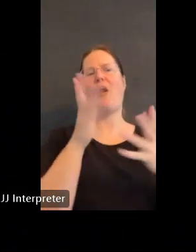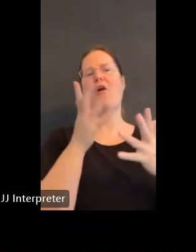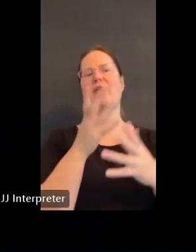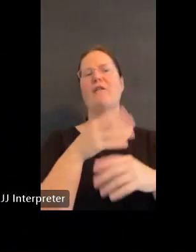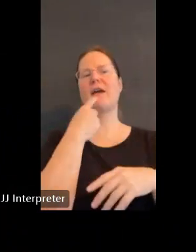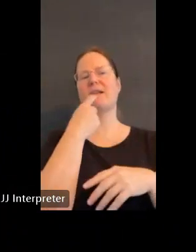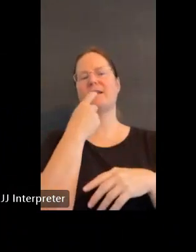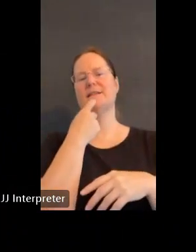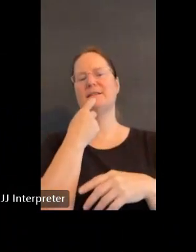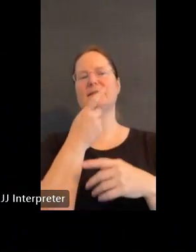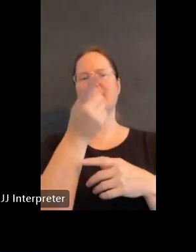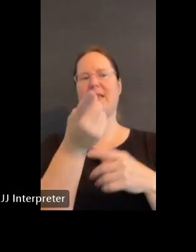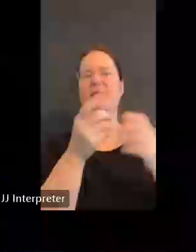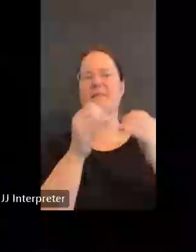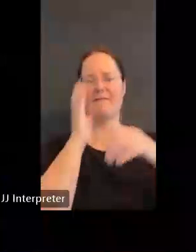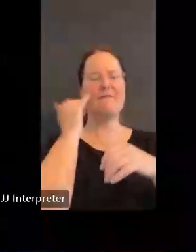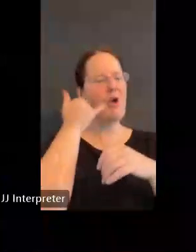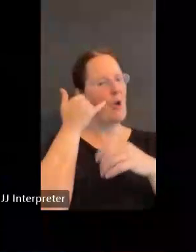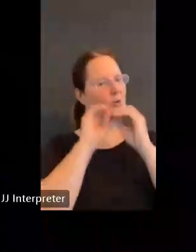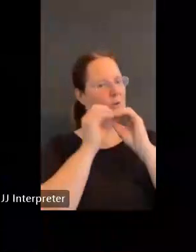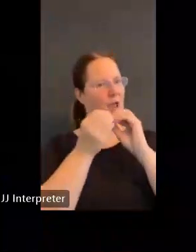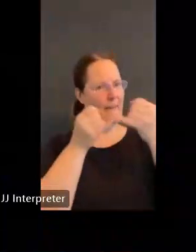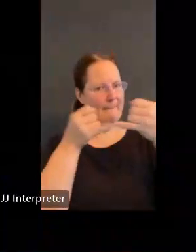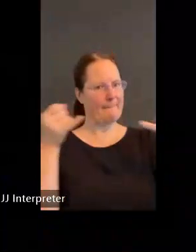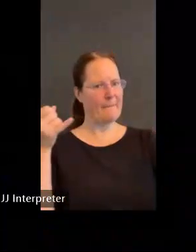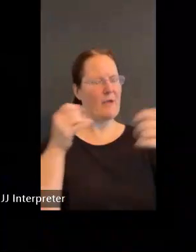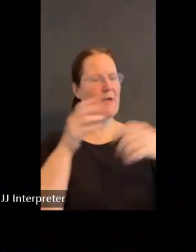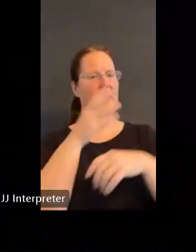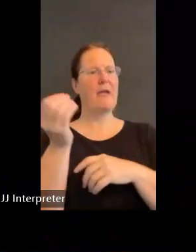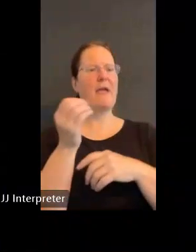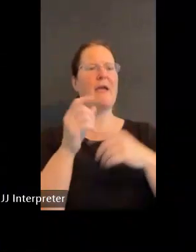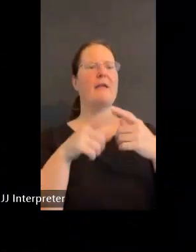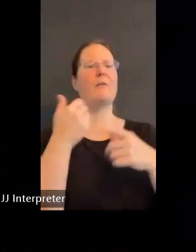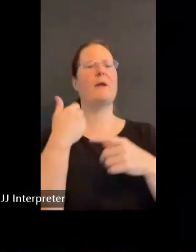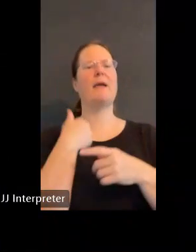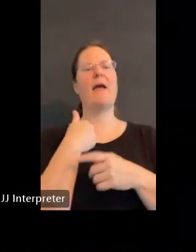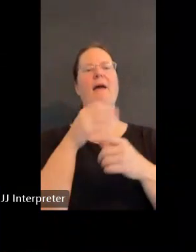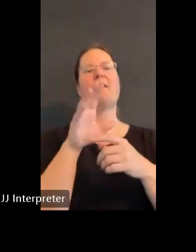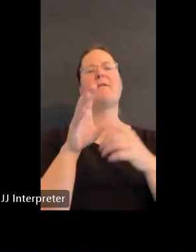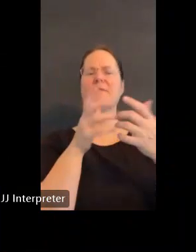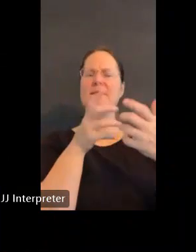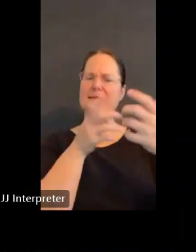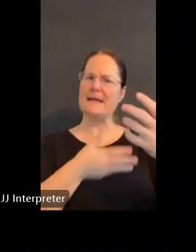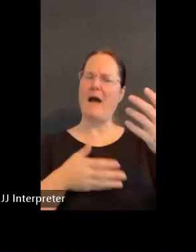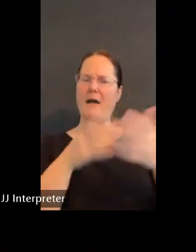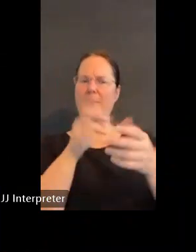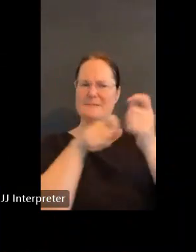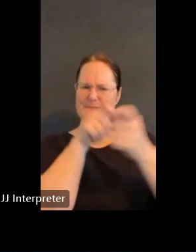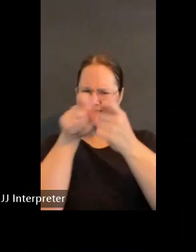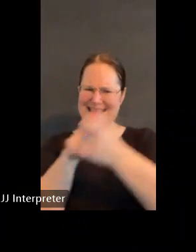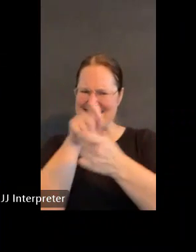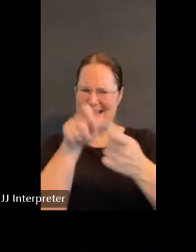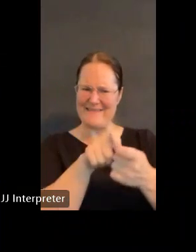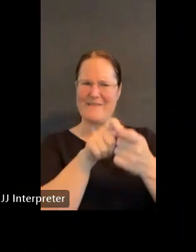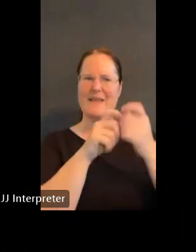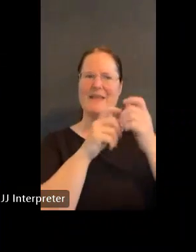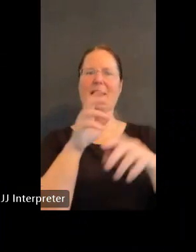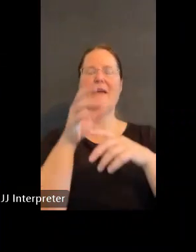And we do also have custom fair housing training and consultations if you're interested. Could be that you want